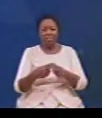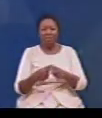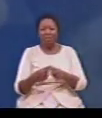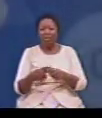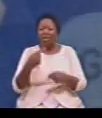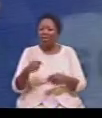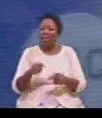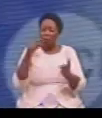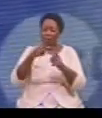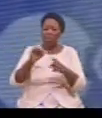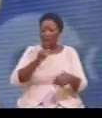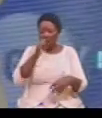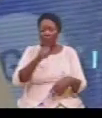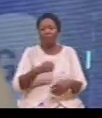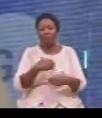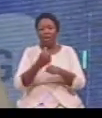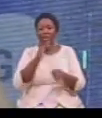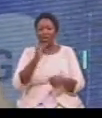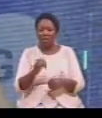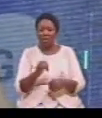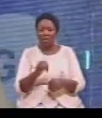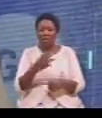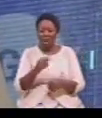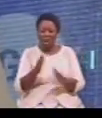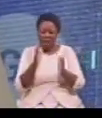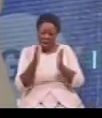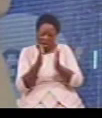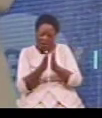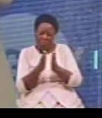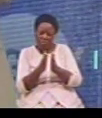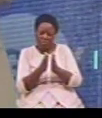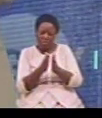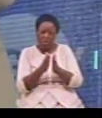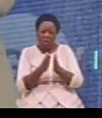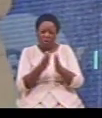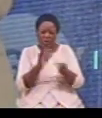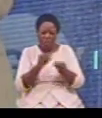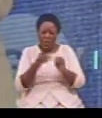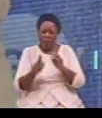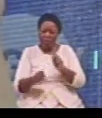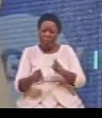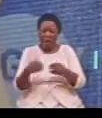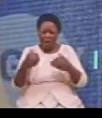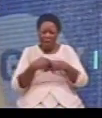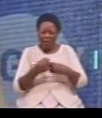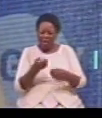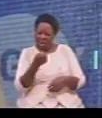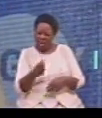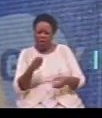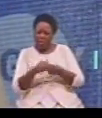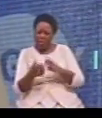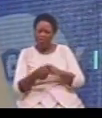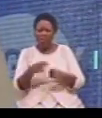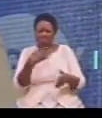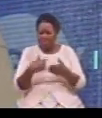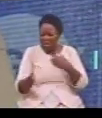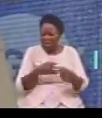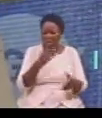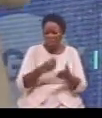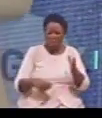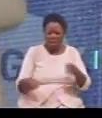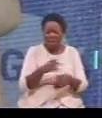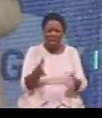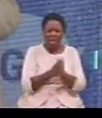I'm making is, a little population having moderate problem, whatever they ask,